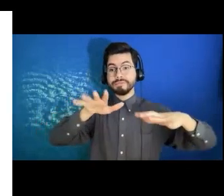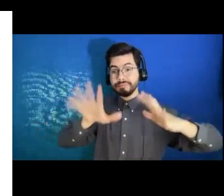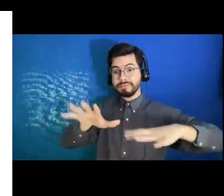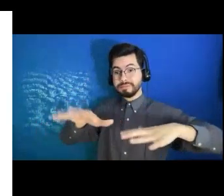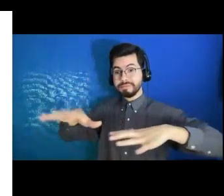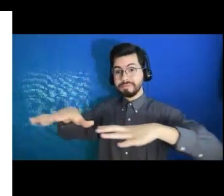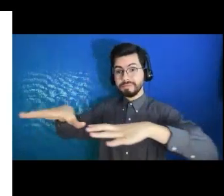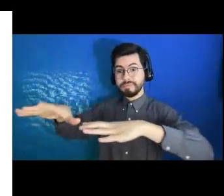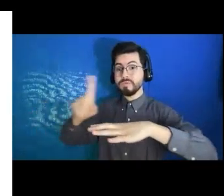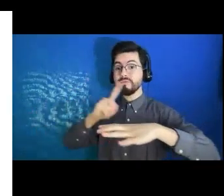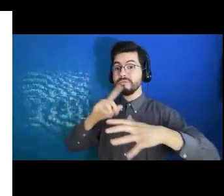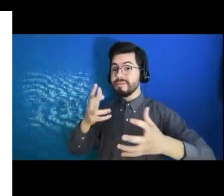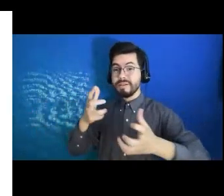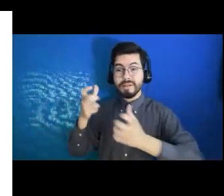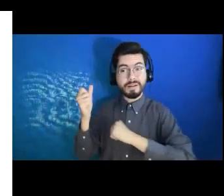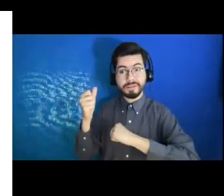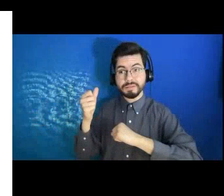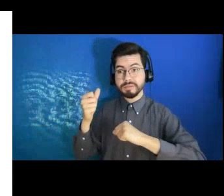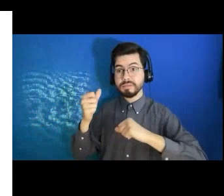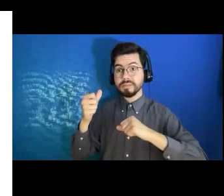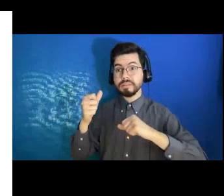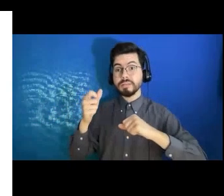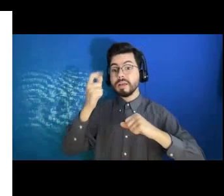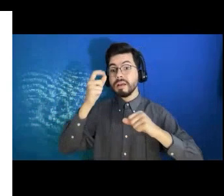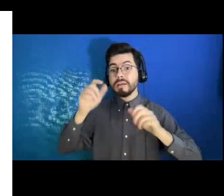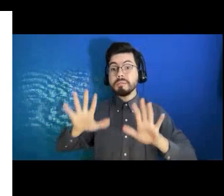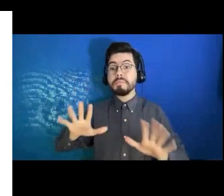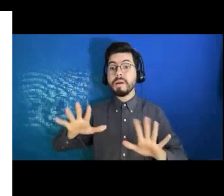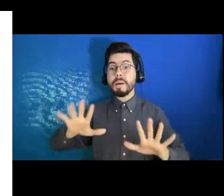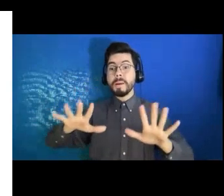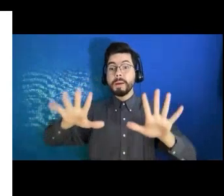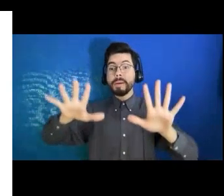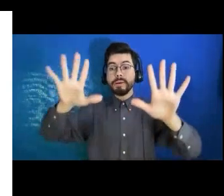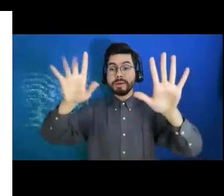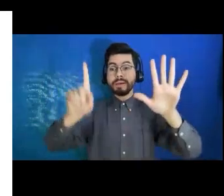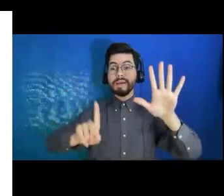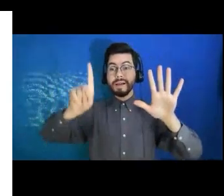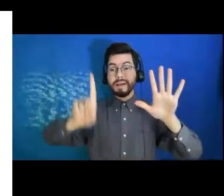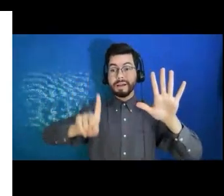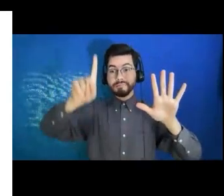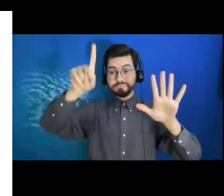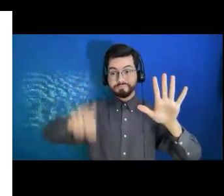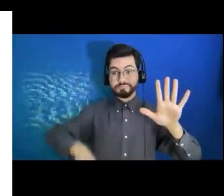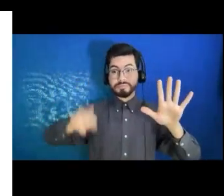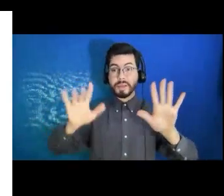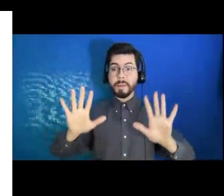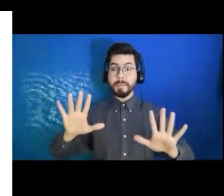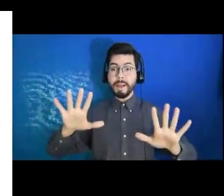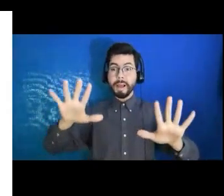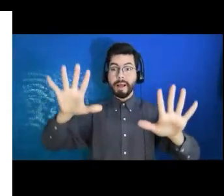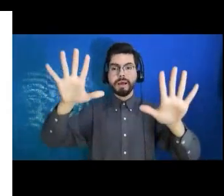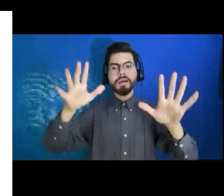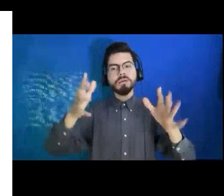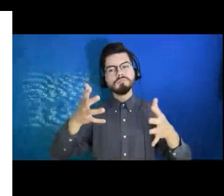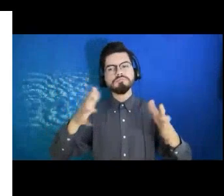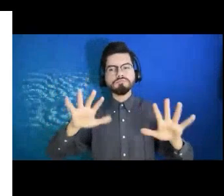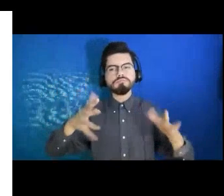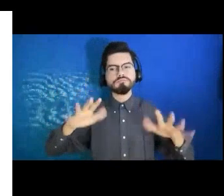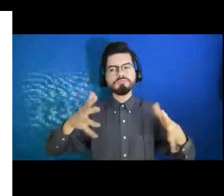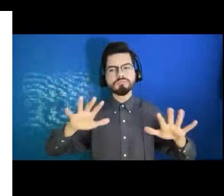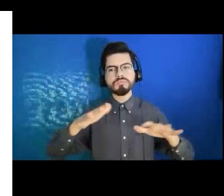much faster than seismic waves traveling vertically through the magma reservoir. And what that tells us is that within